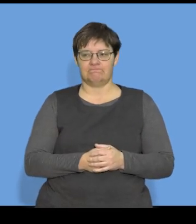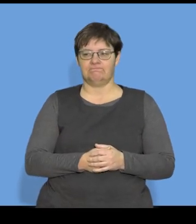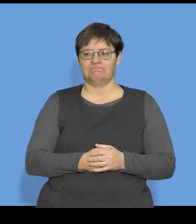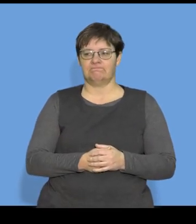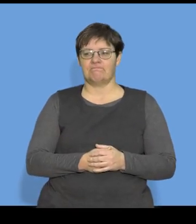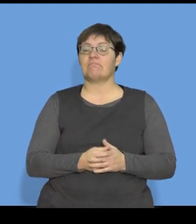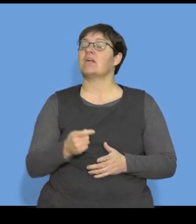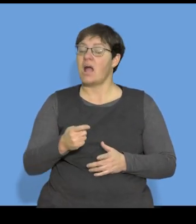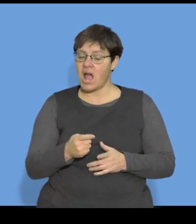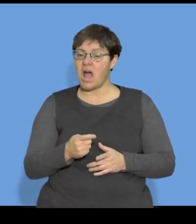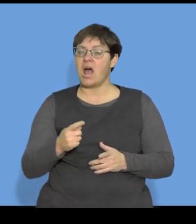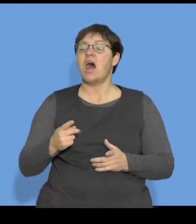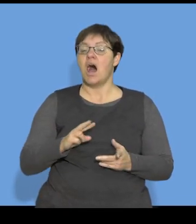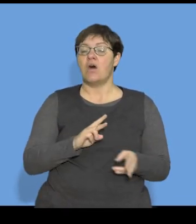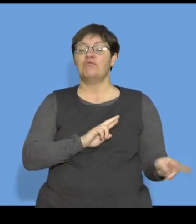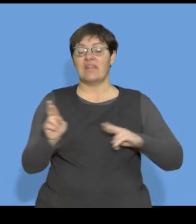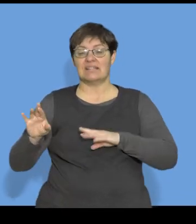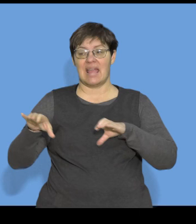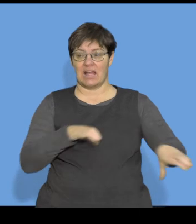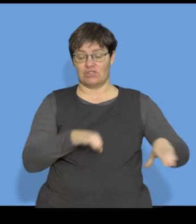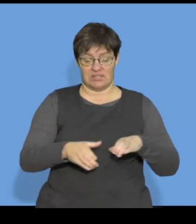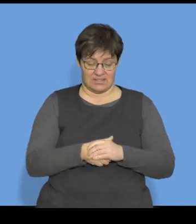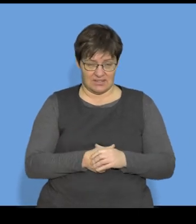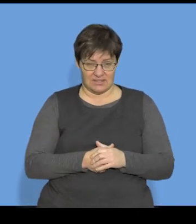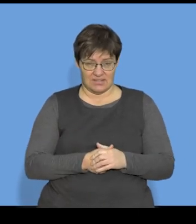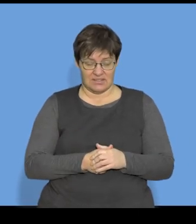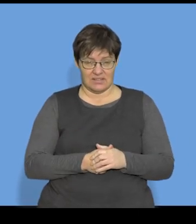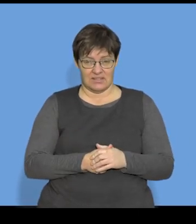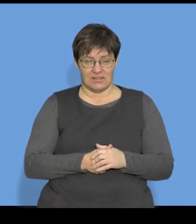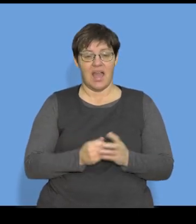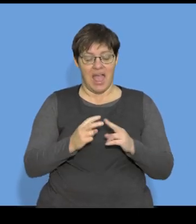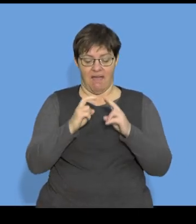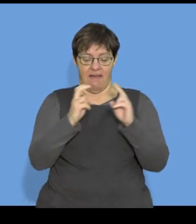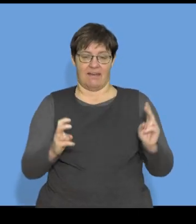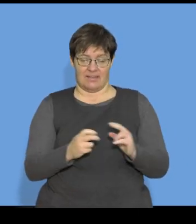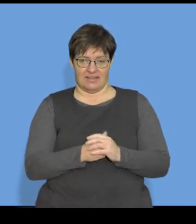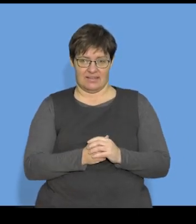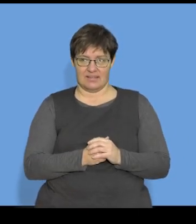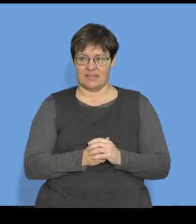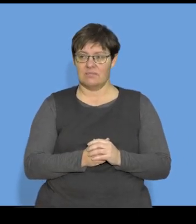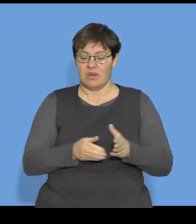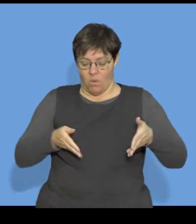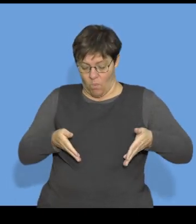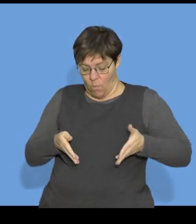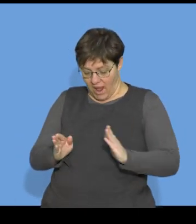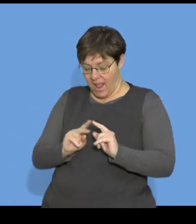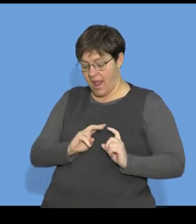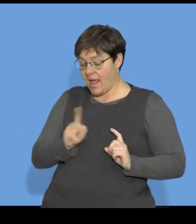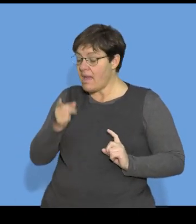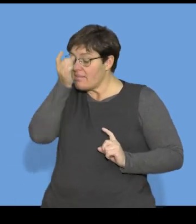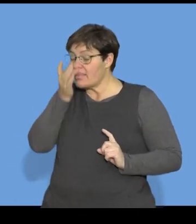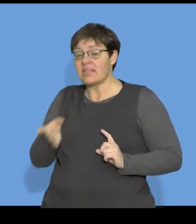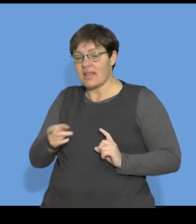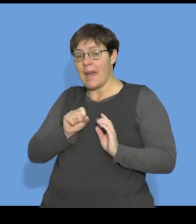There comes the reflex action and the reflex arc. Pathway